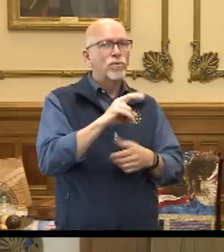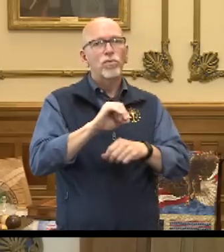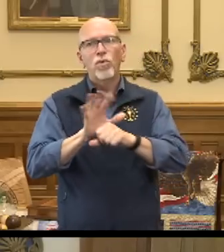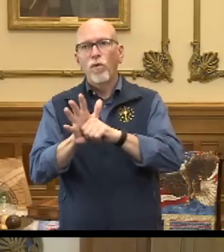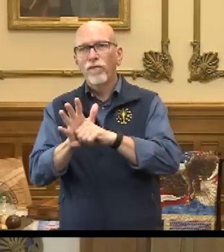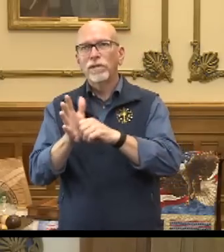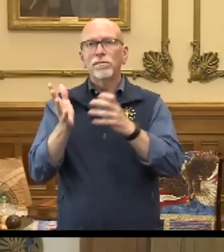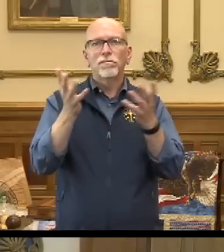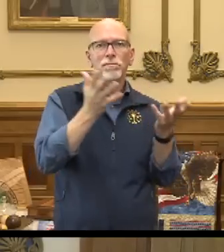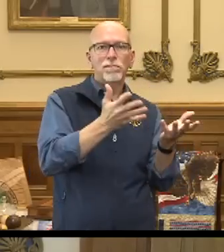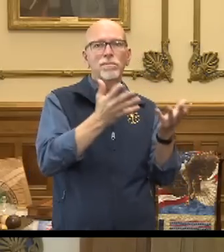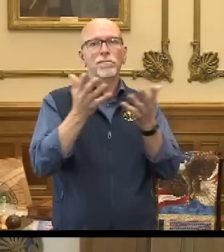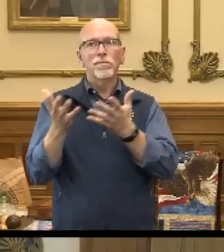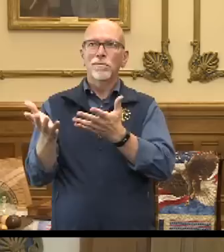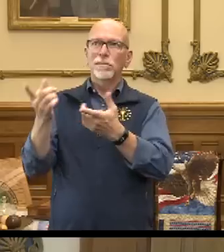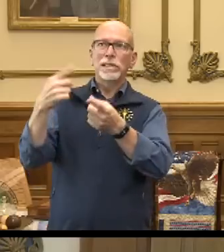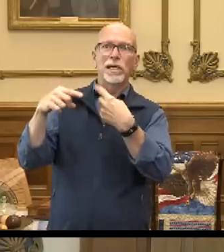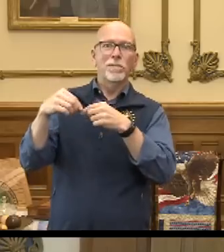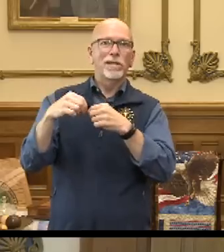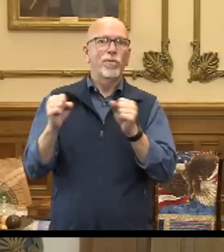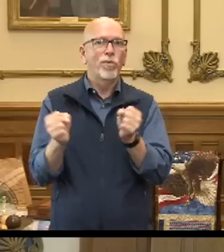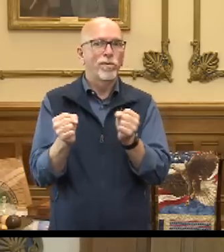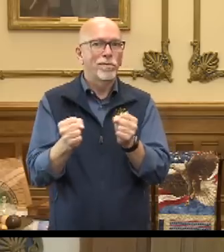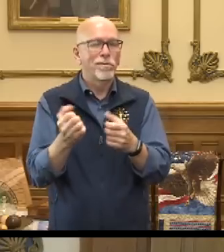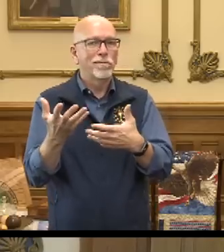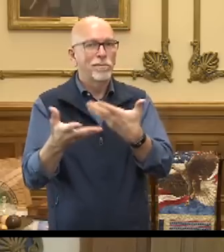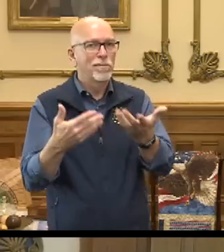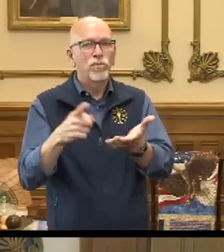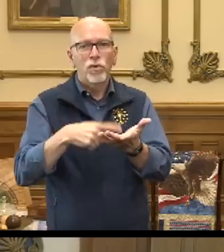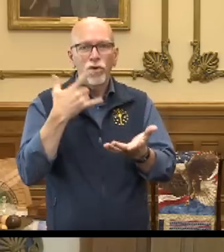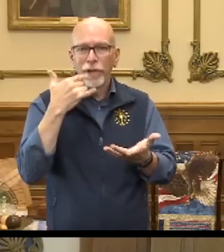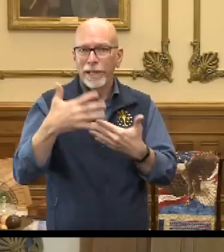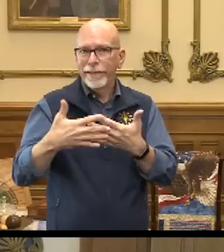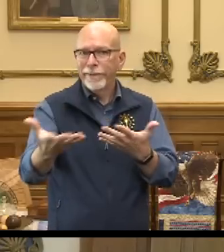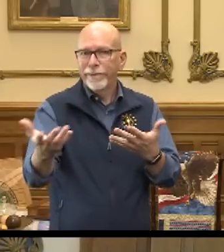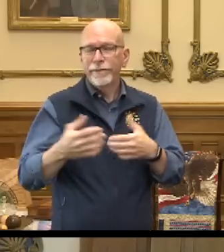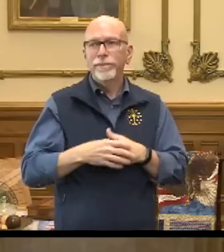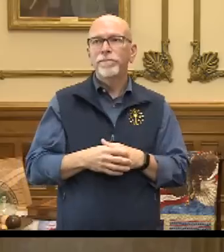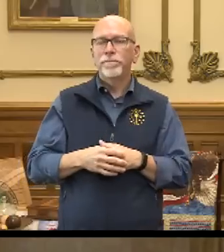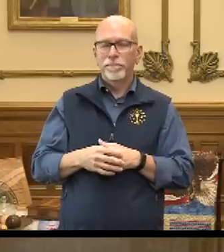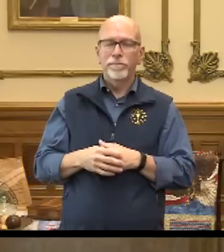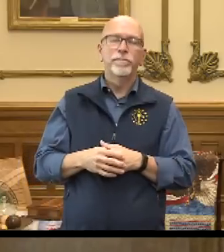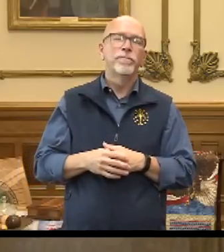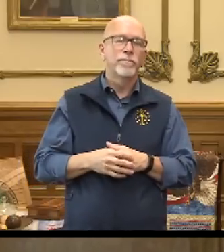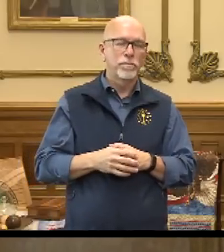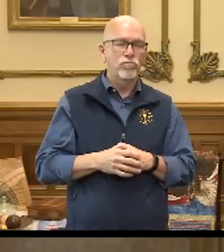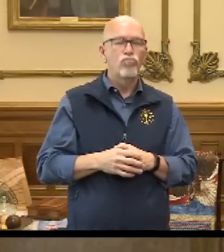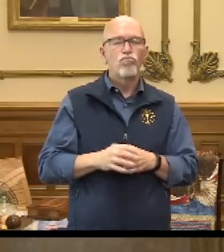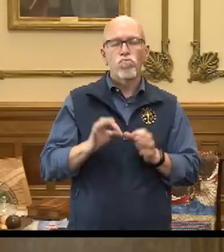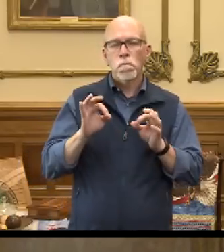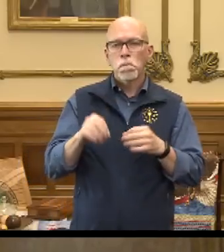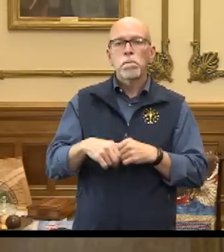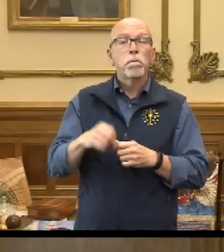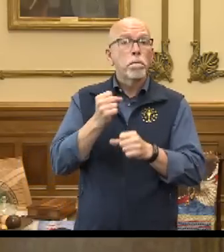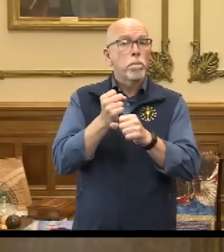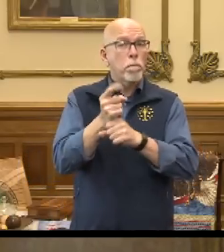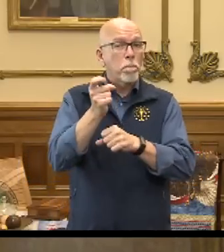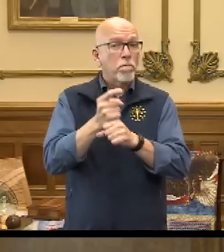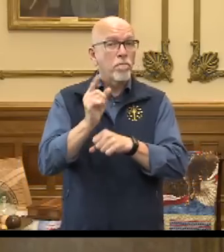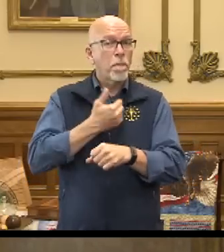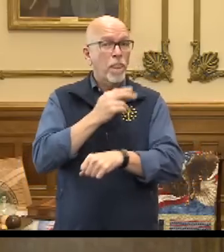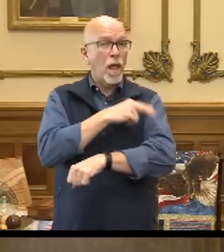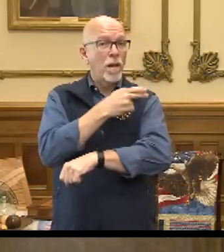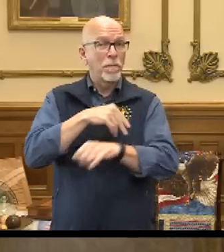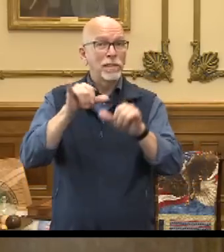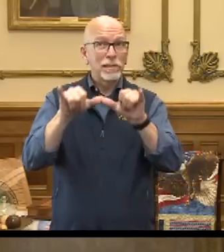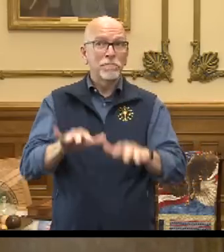COVID coming our way, colder, what that might do to rates. Right. So every year, our hospital